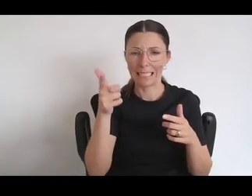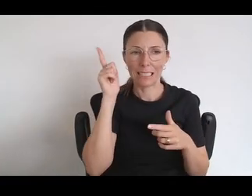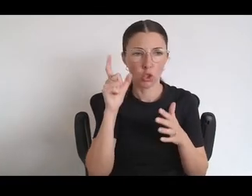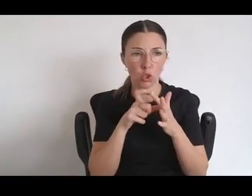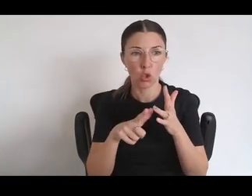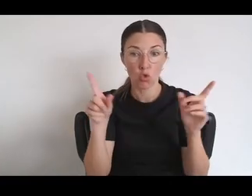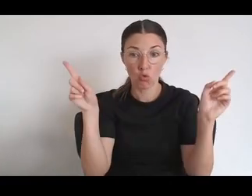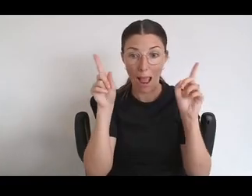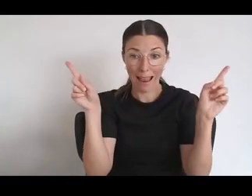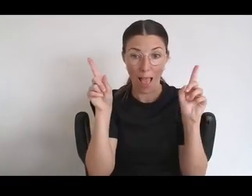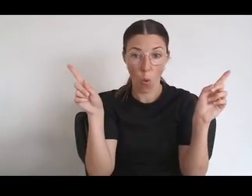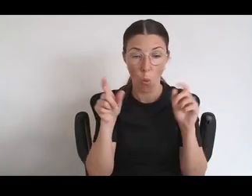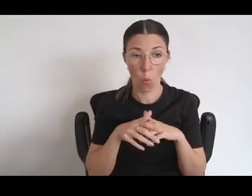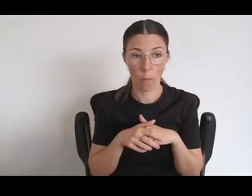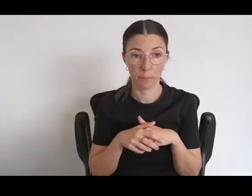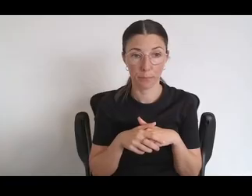thing?